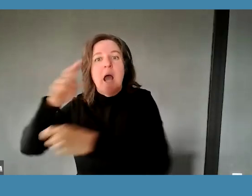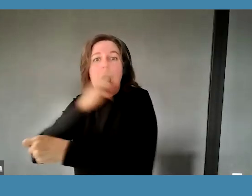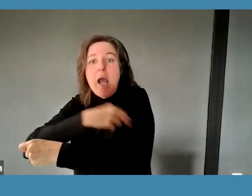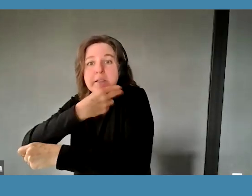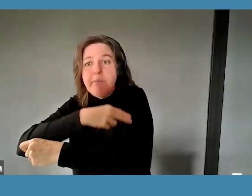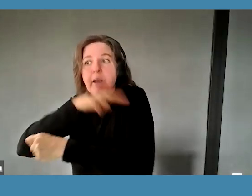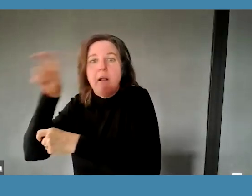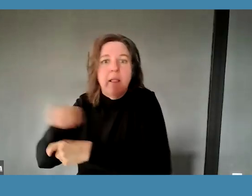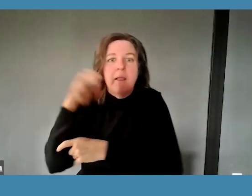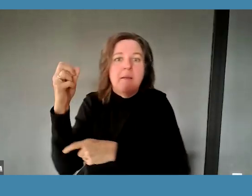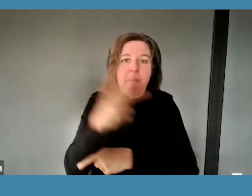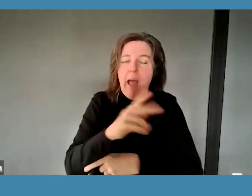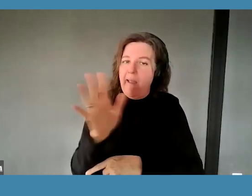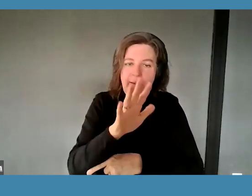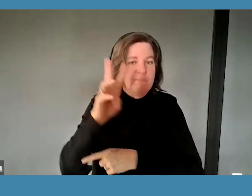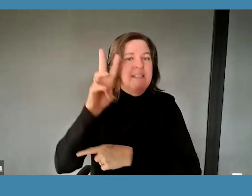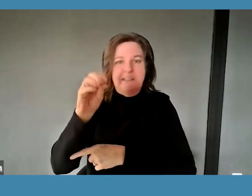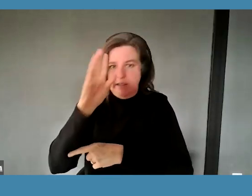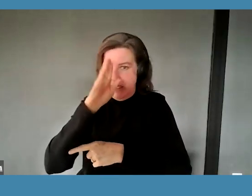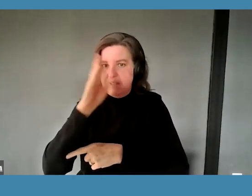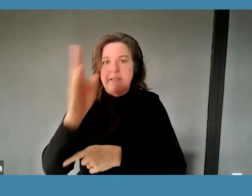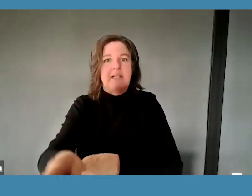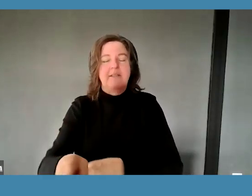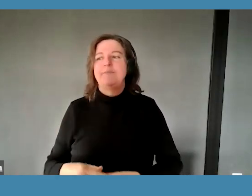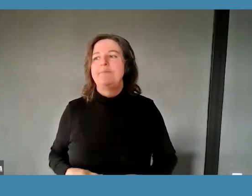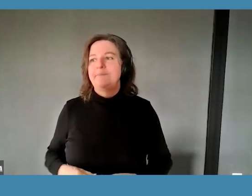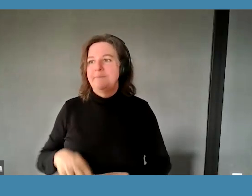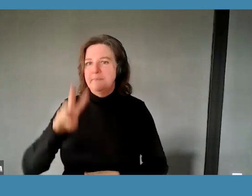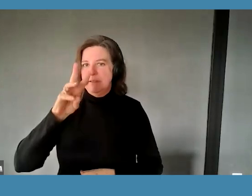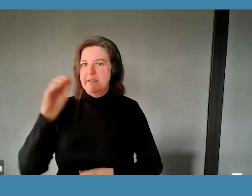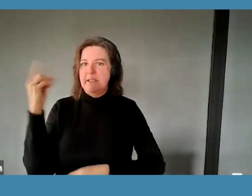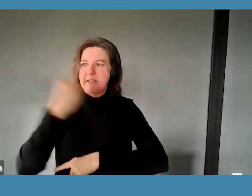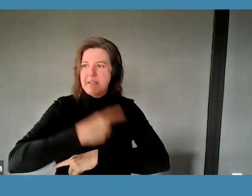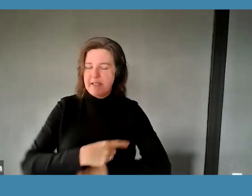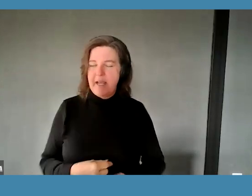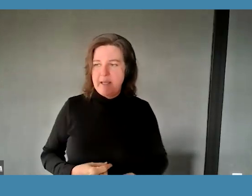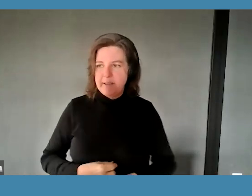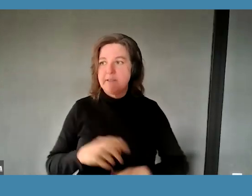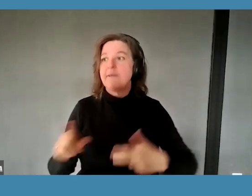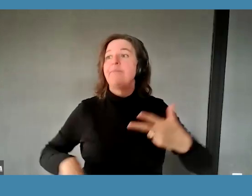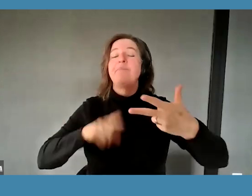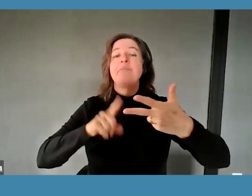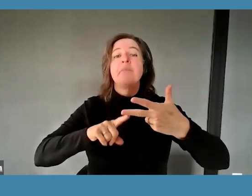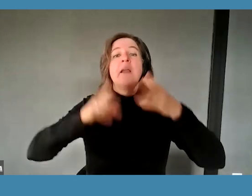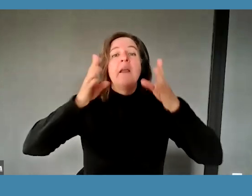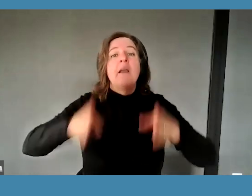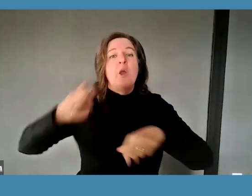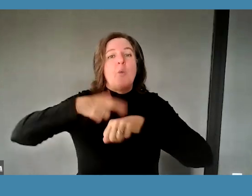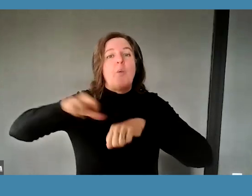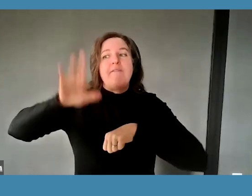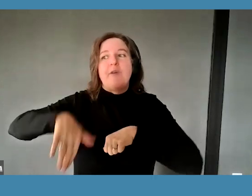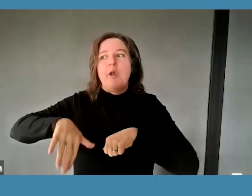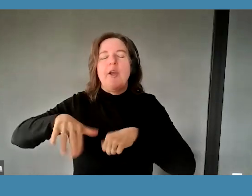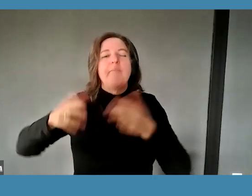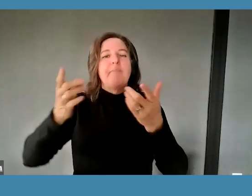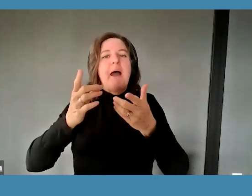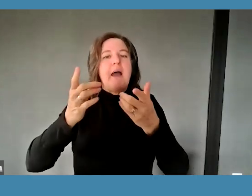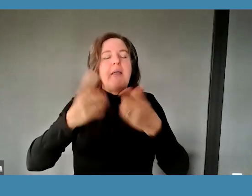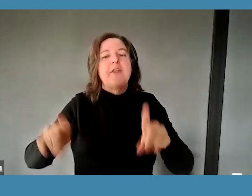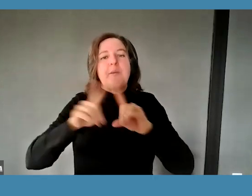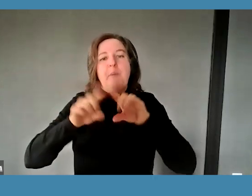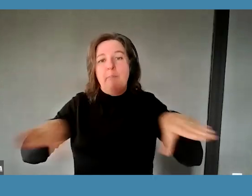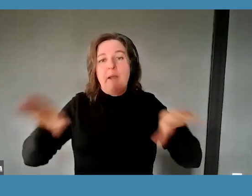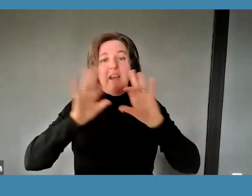third category is individuals who've been referred by the Department of Children and Families, Adult Protective